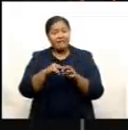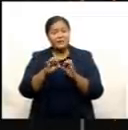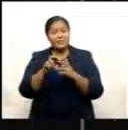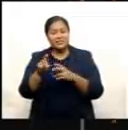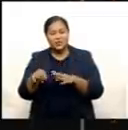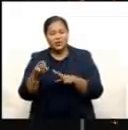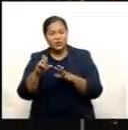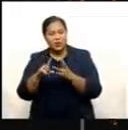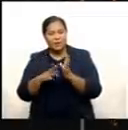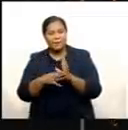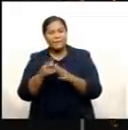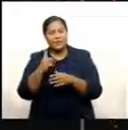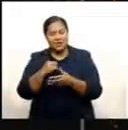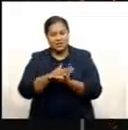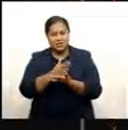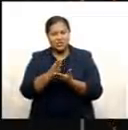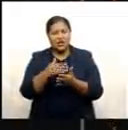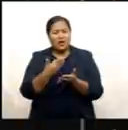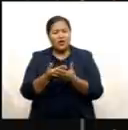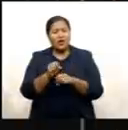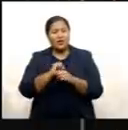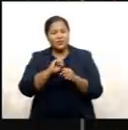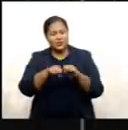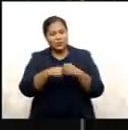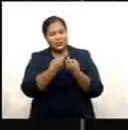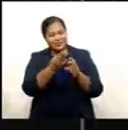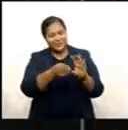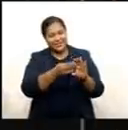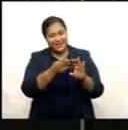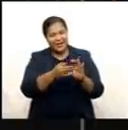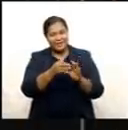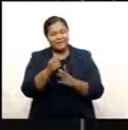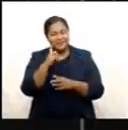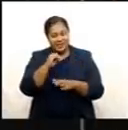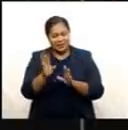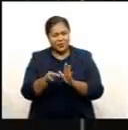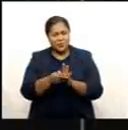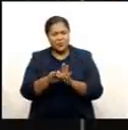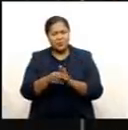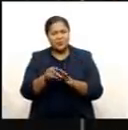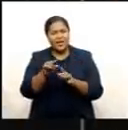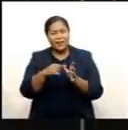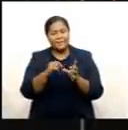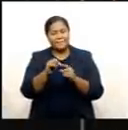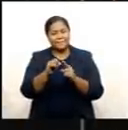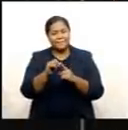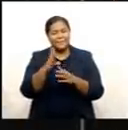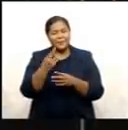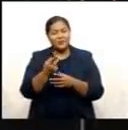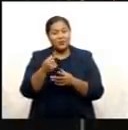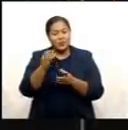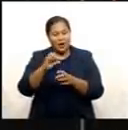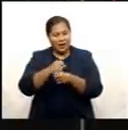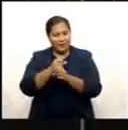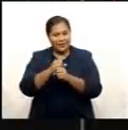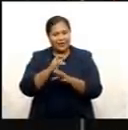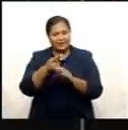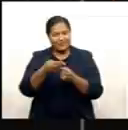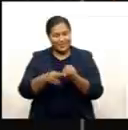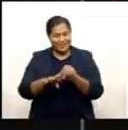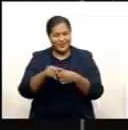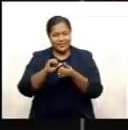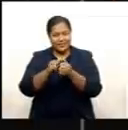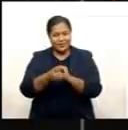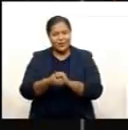fbcnews@fbc.com.fj or share it with us via our various social media accounts. You can also download our FBC app to keep updated with the very latest in